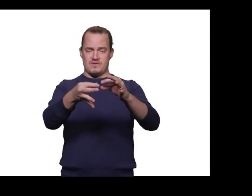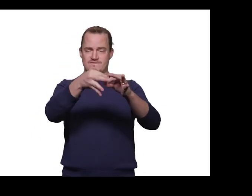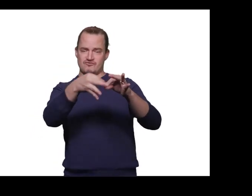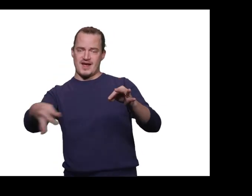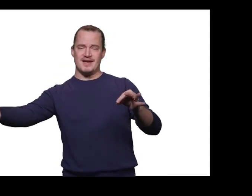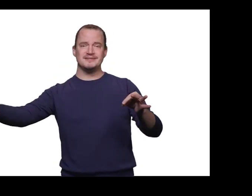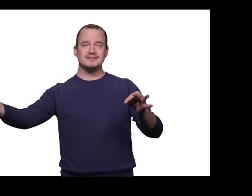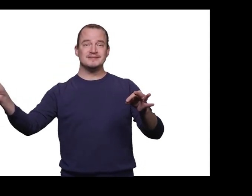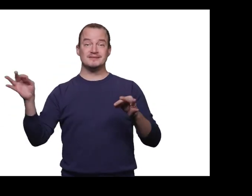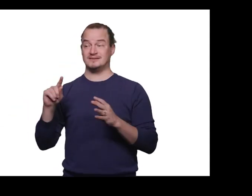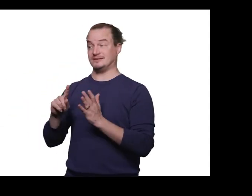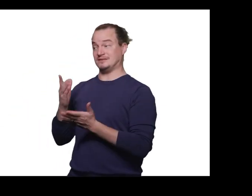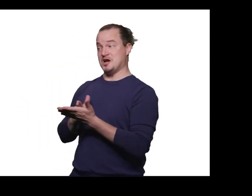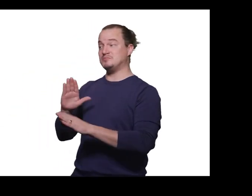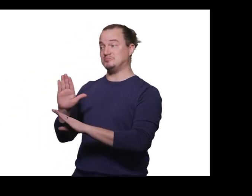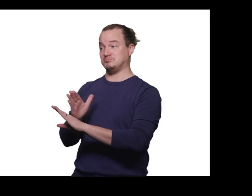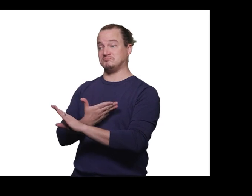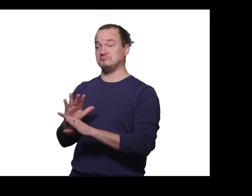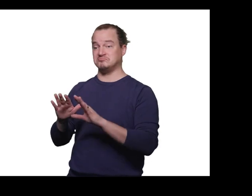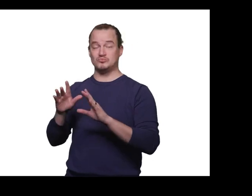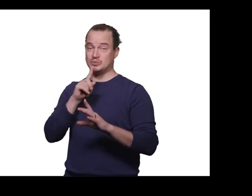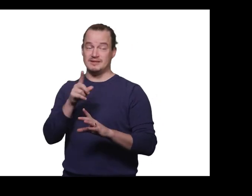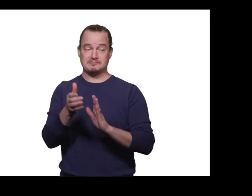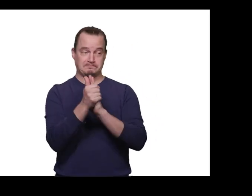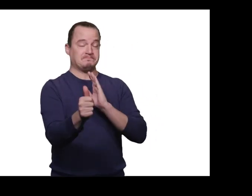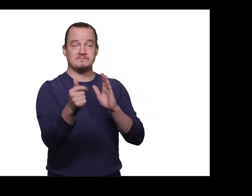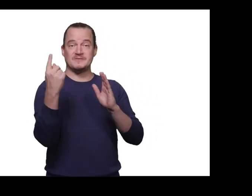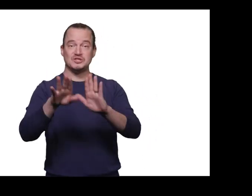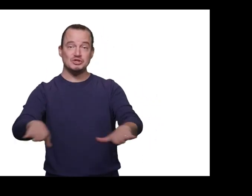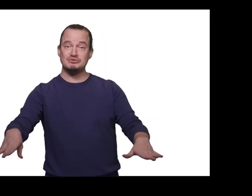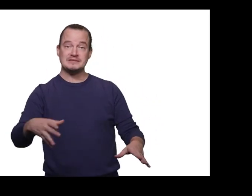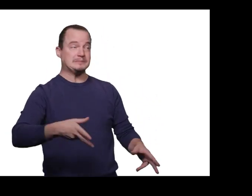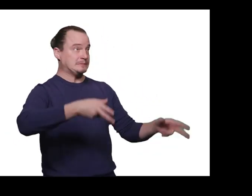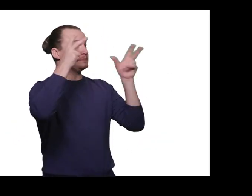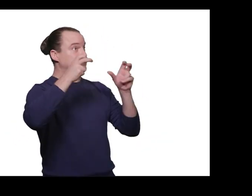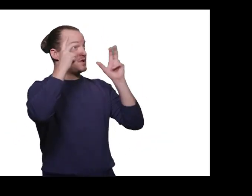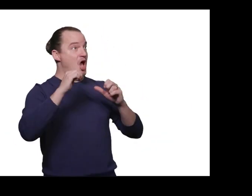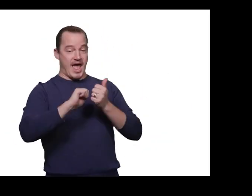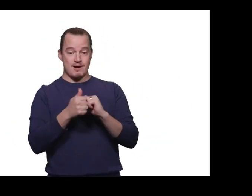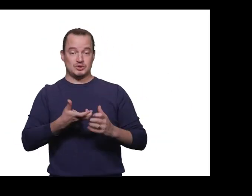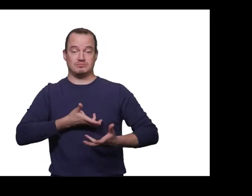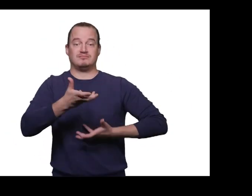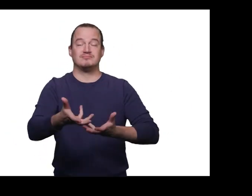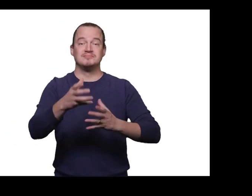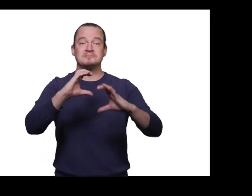those children who are very musically inclined, it's a way to encourage some communication. We can use this chant